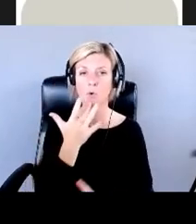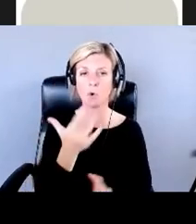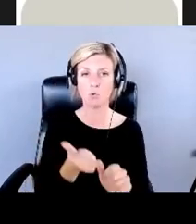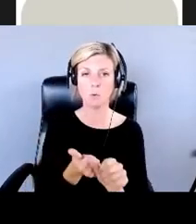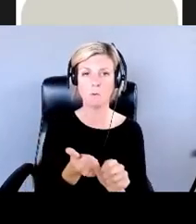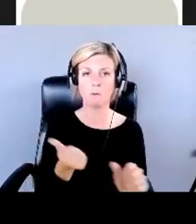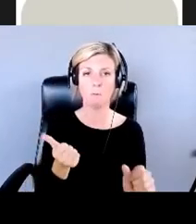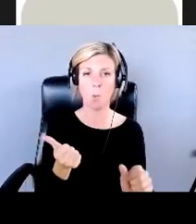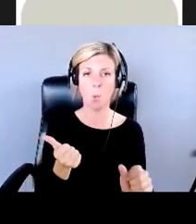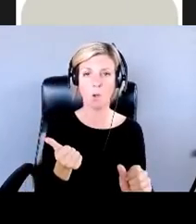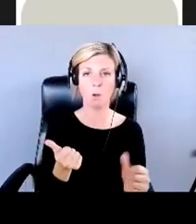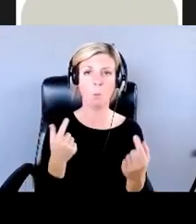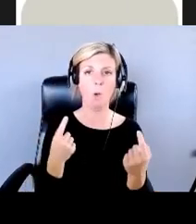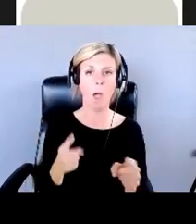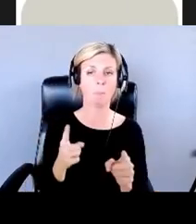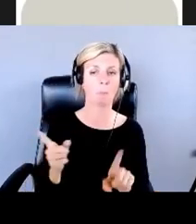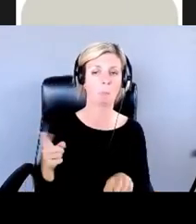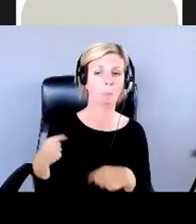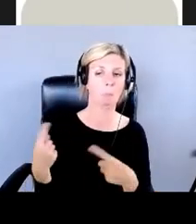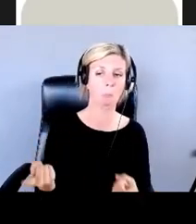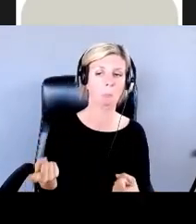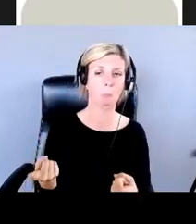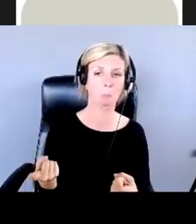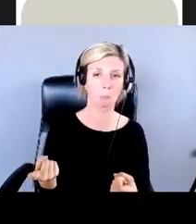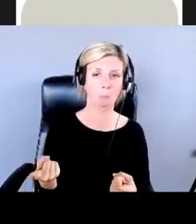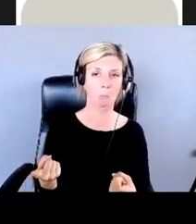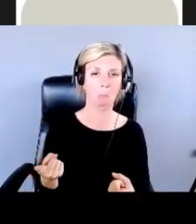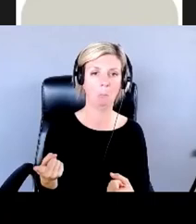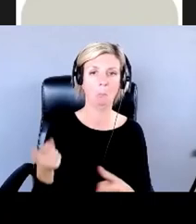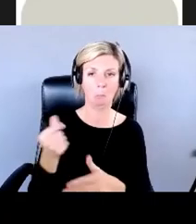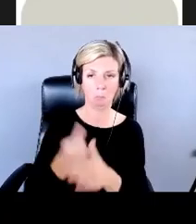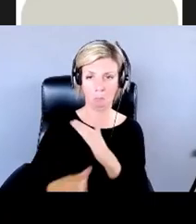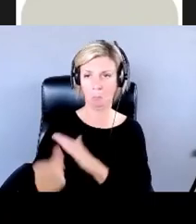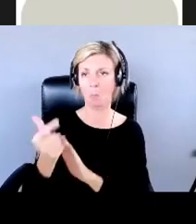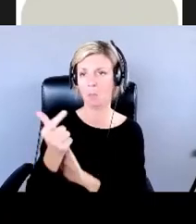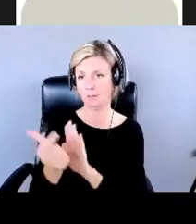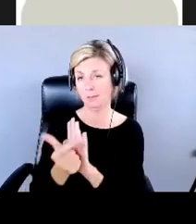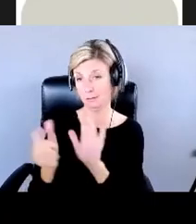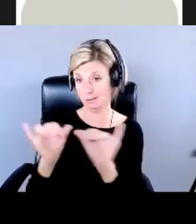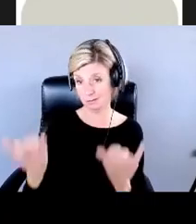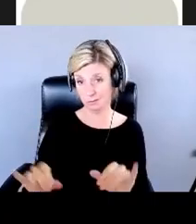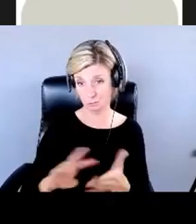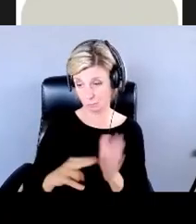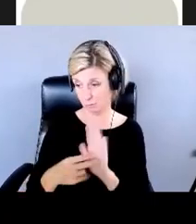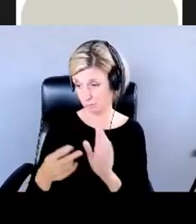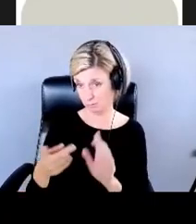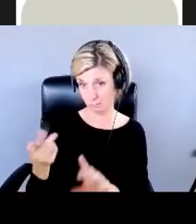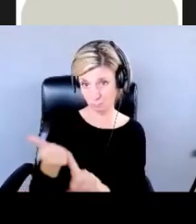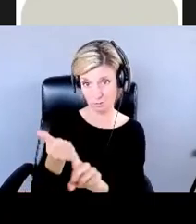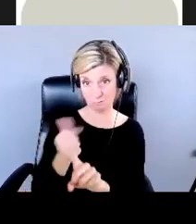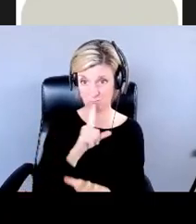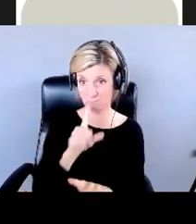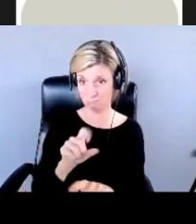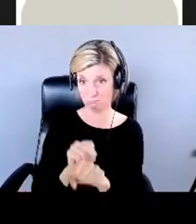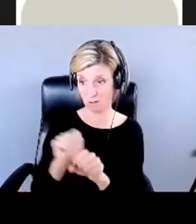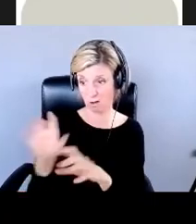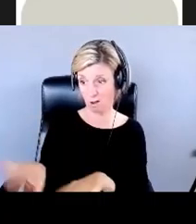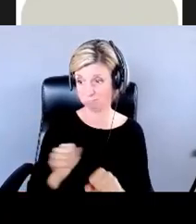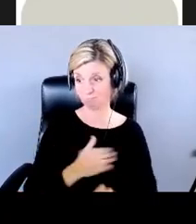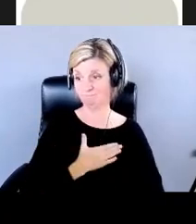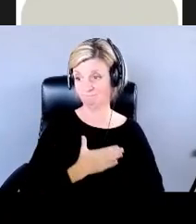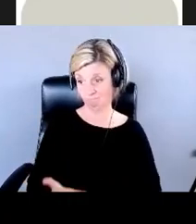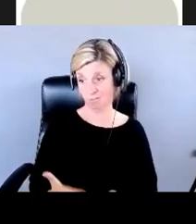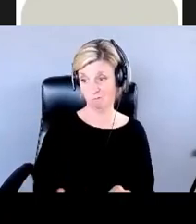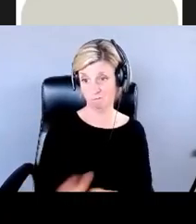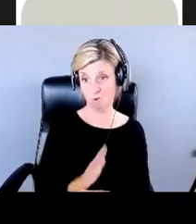in the justice system? So are they really taking full responsibility and owning what they've done? And does it mean that they